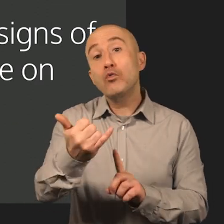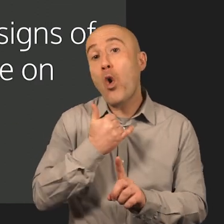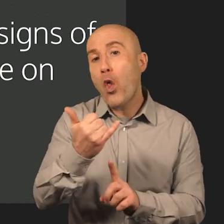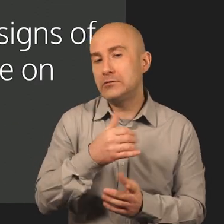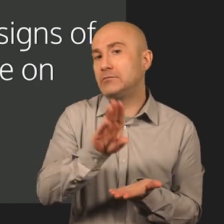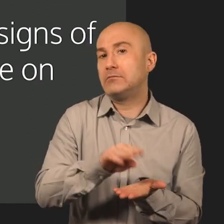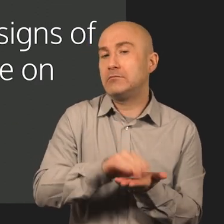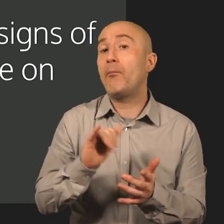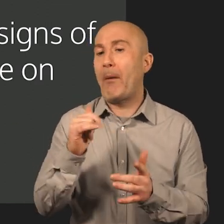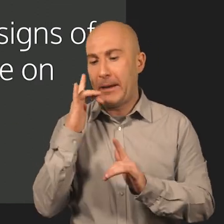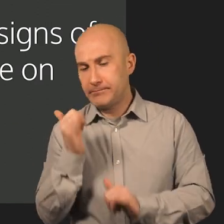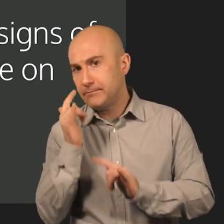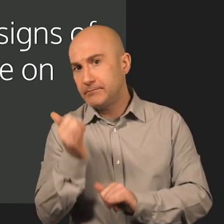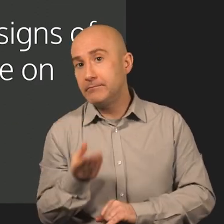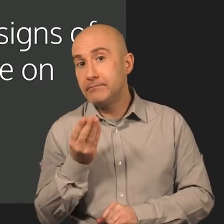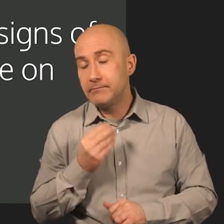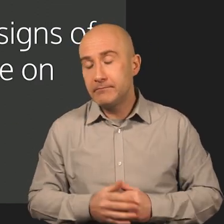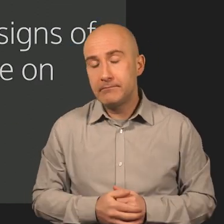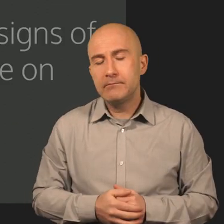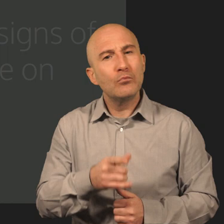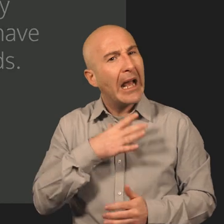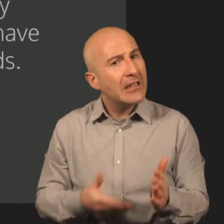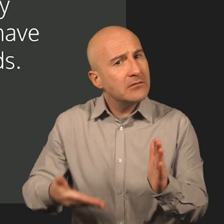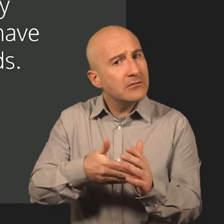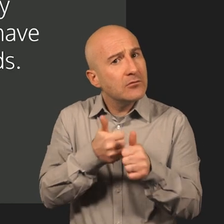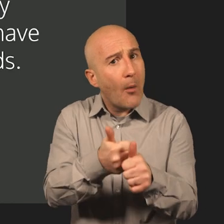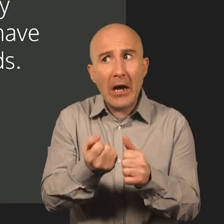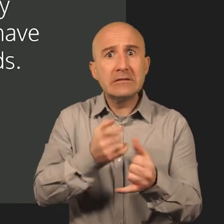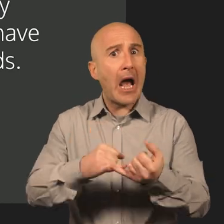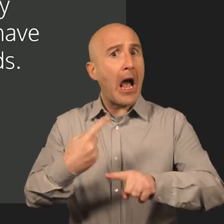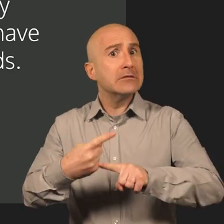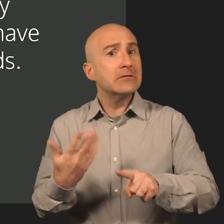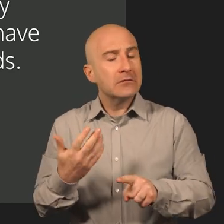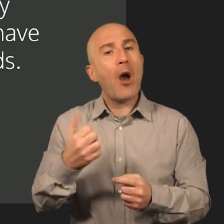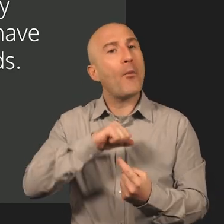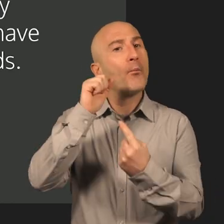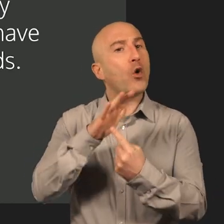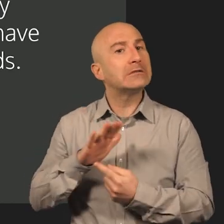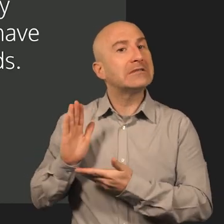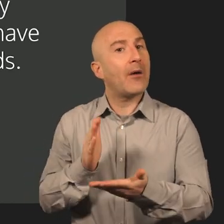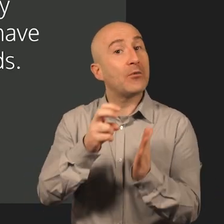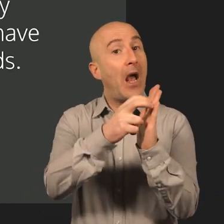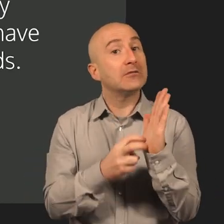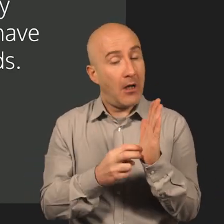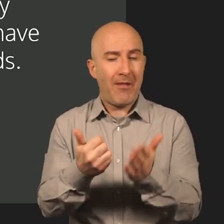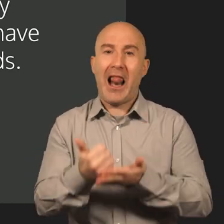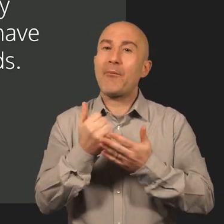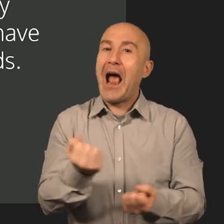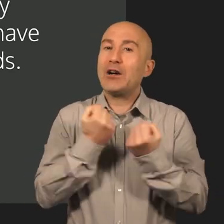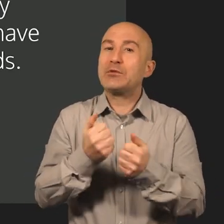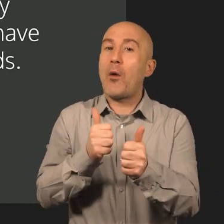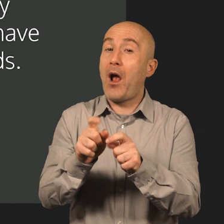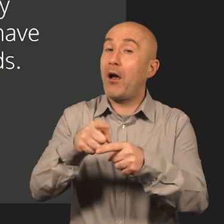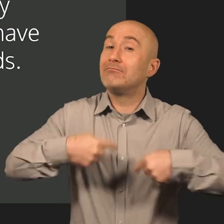calls are recorded and may be monitored. Do you need extra support in a gas emergency? The Priority Services Register helps